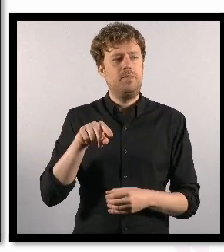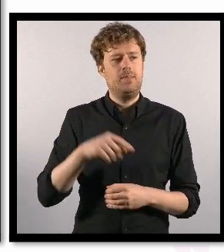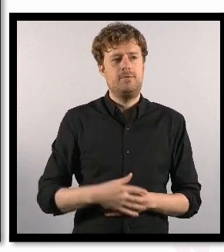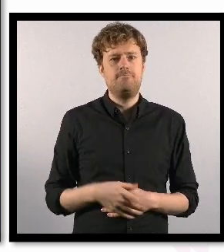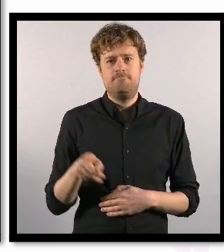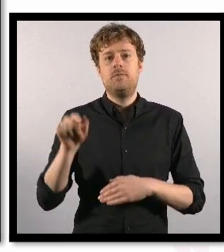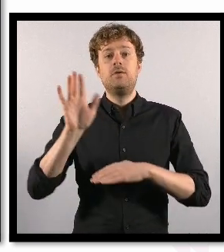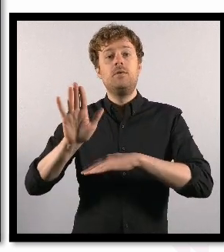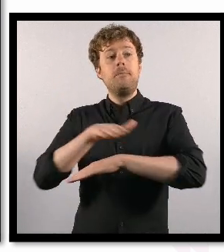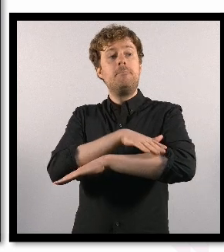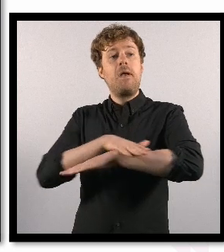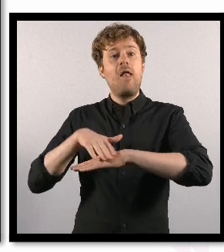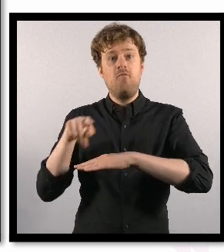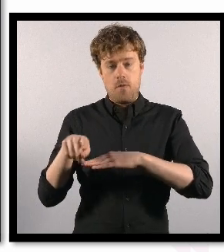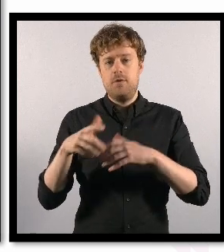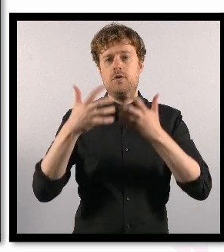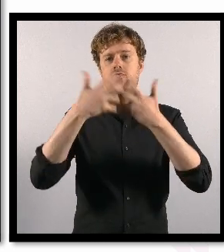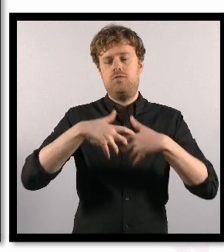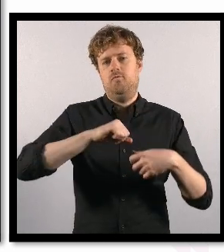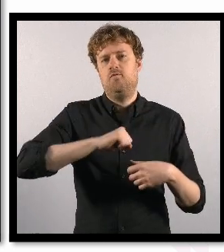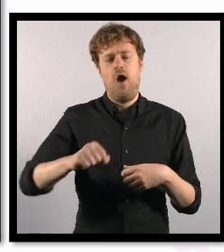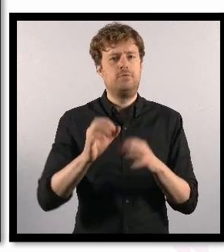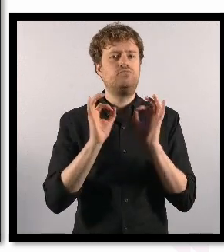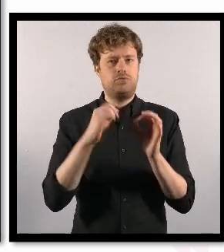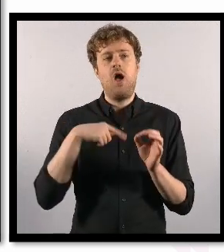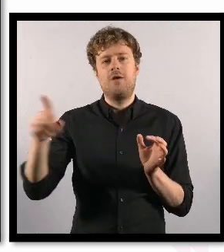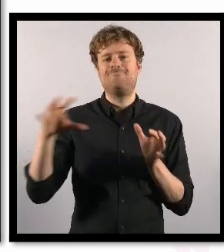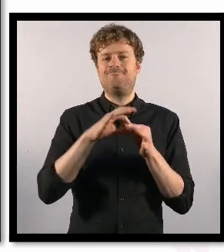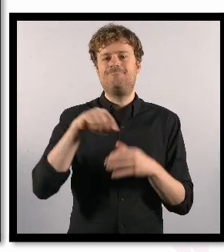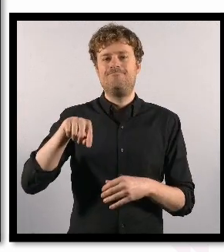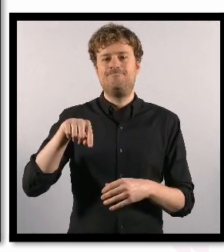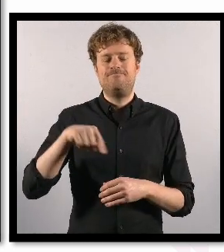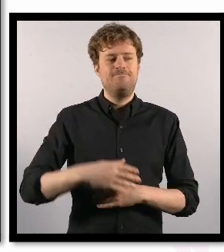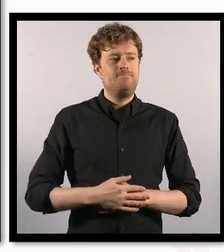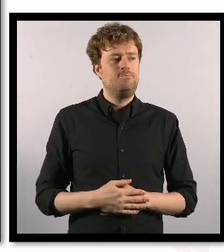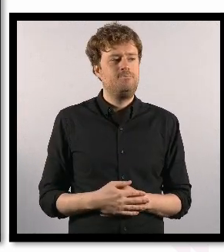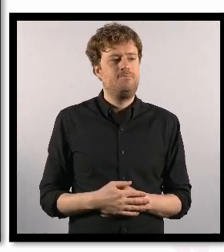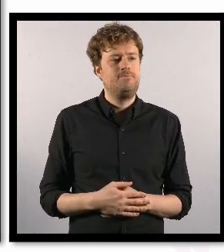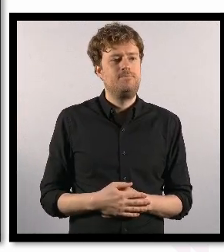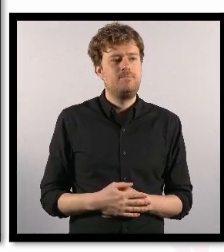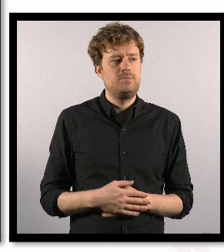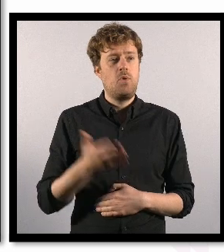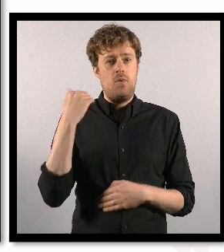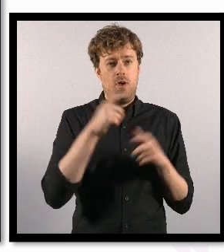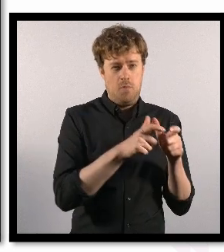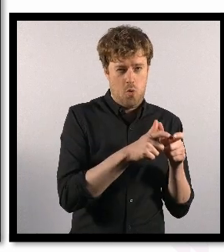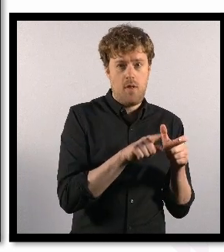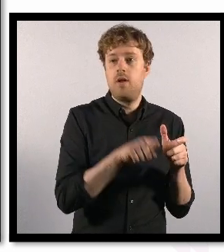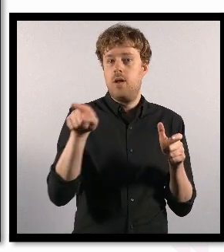move from our smaller development environment to a big full-feature cluster. Basically, just